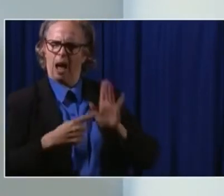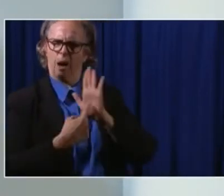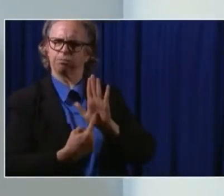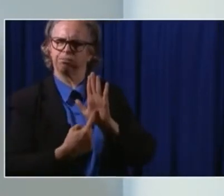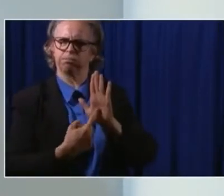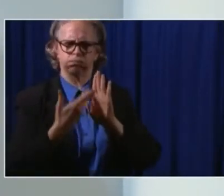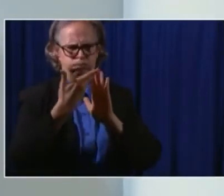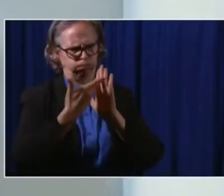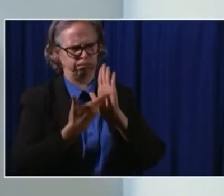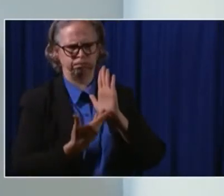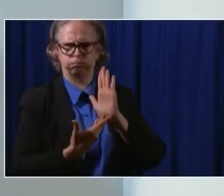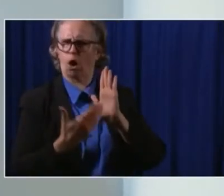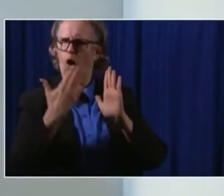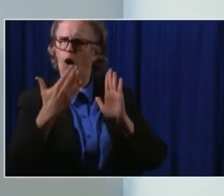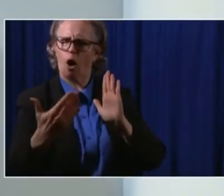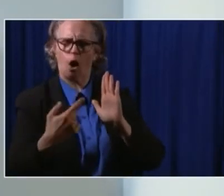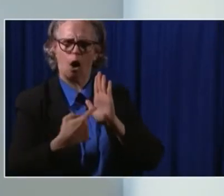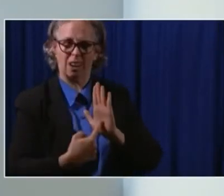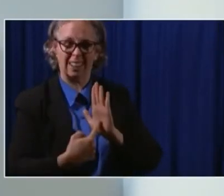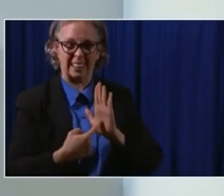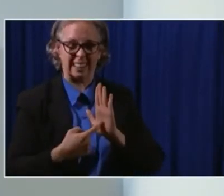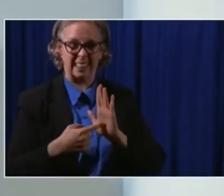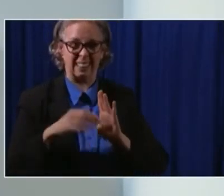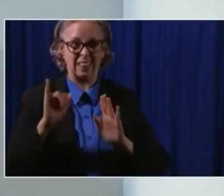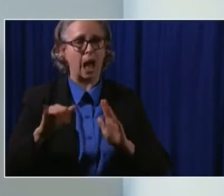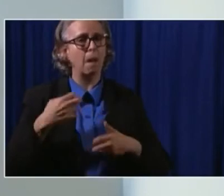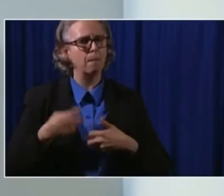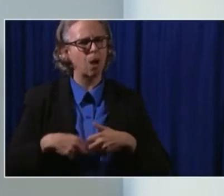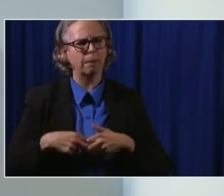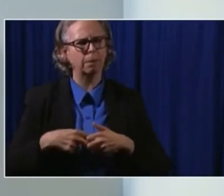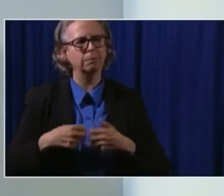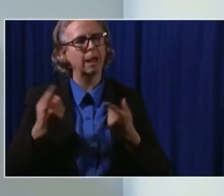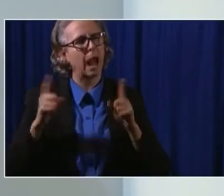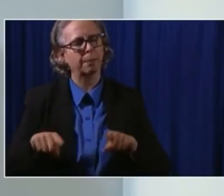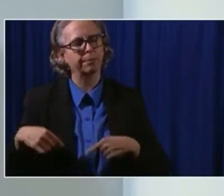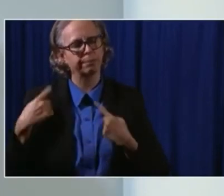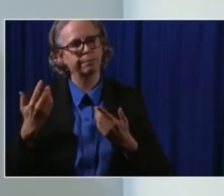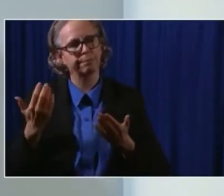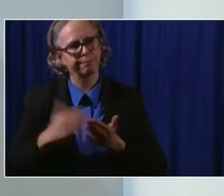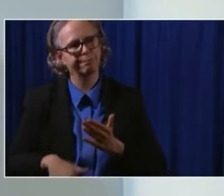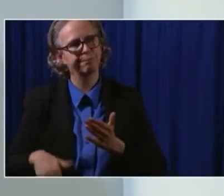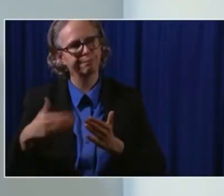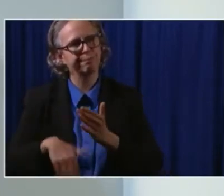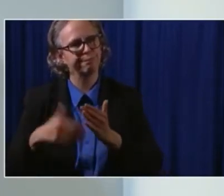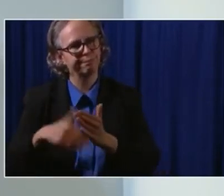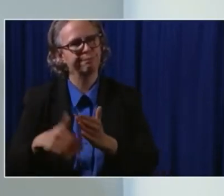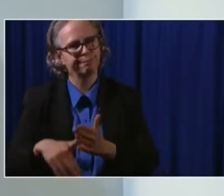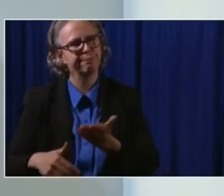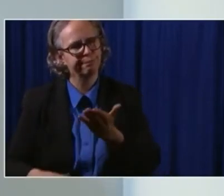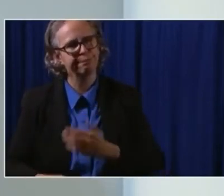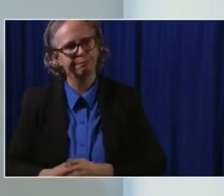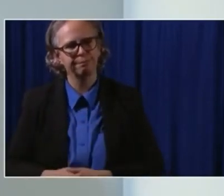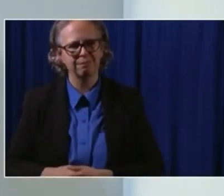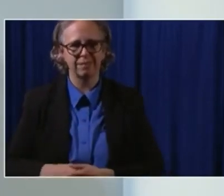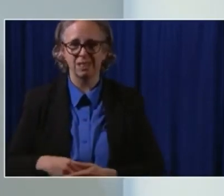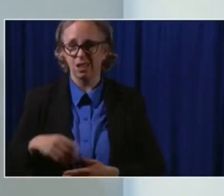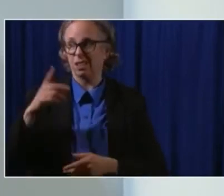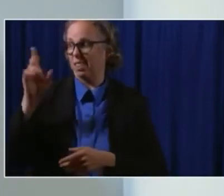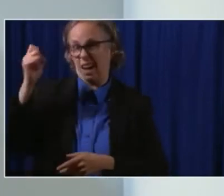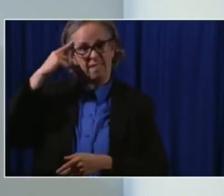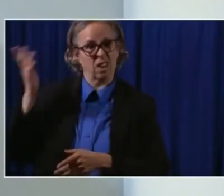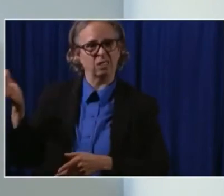problem for years. There are solutions to it to force more transparency. It's a template for doing